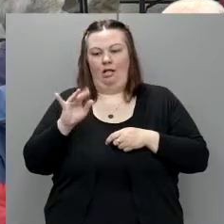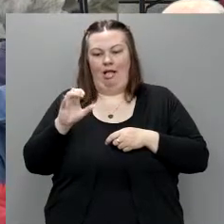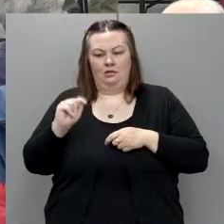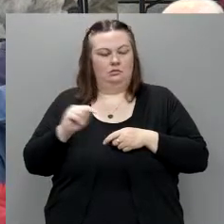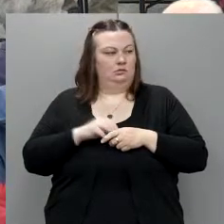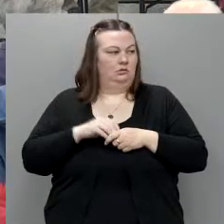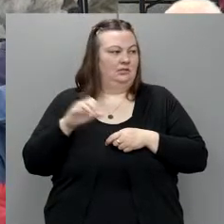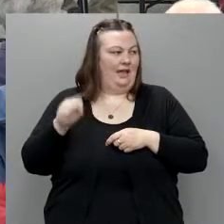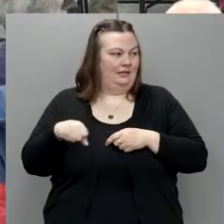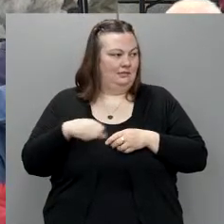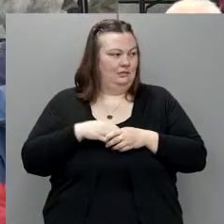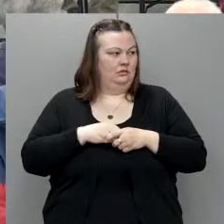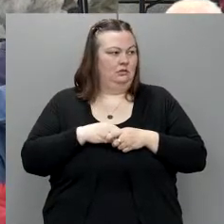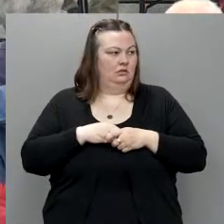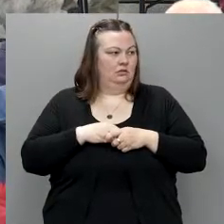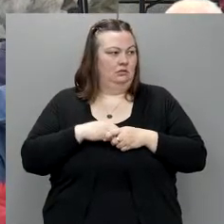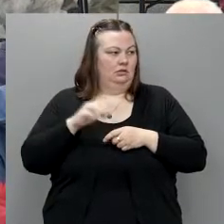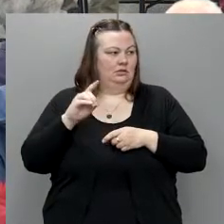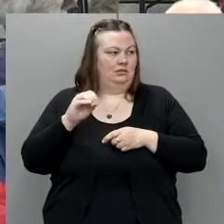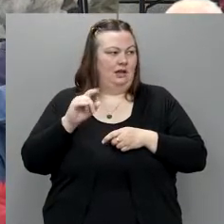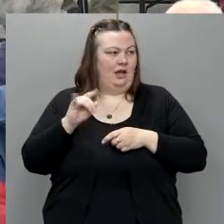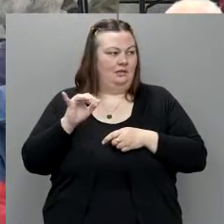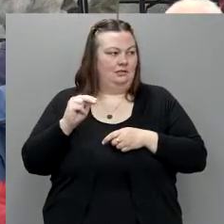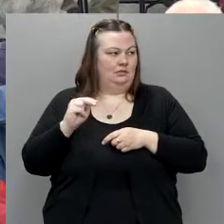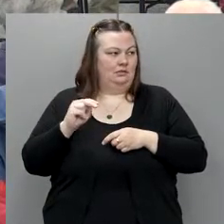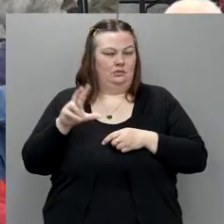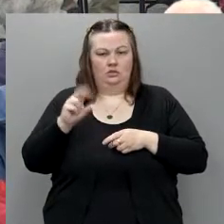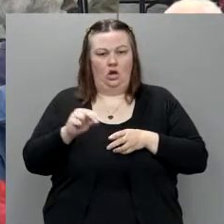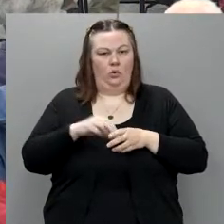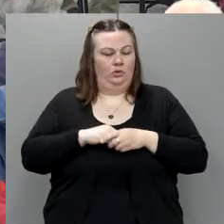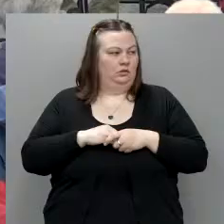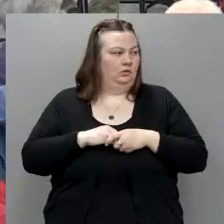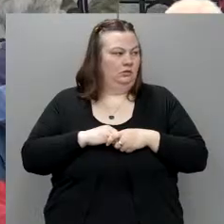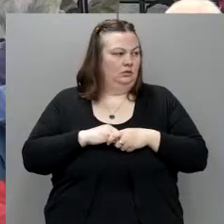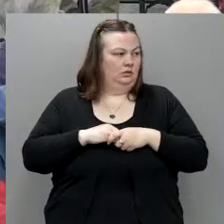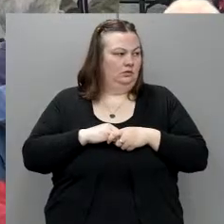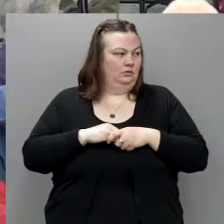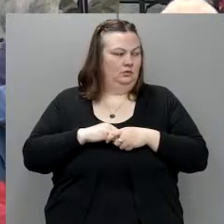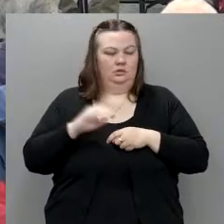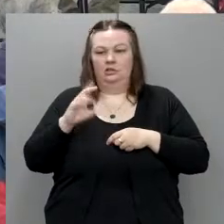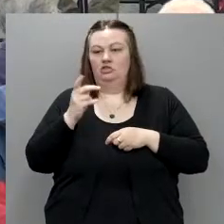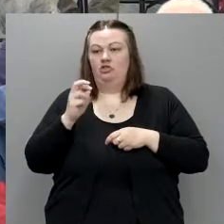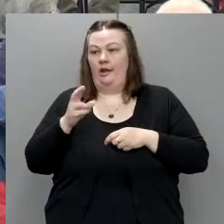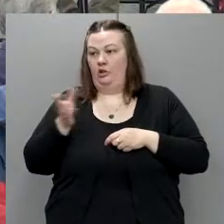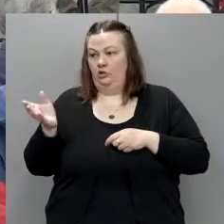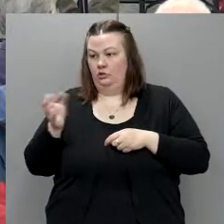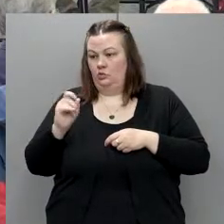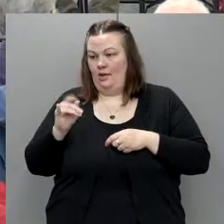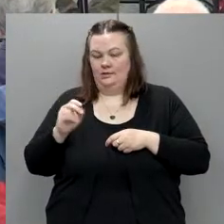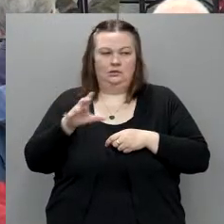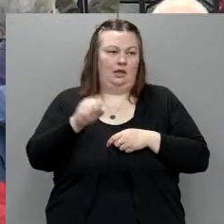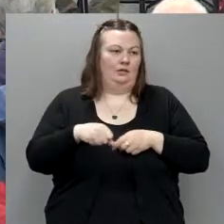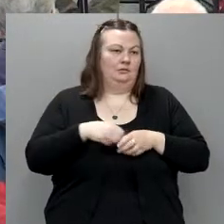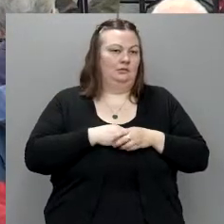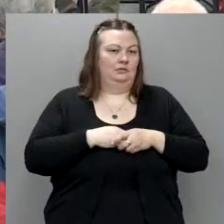Yes. Trustee Dodson? No. Chair Swanson.